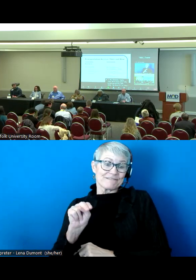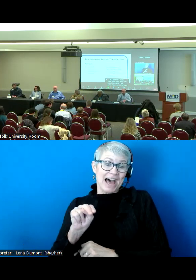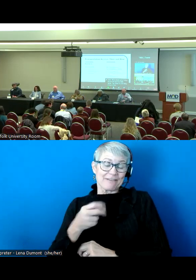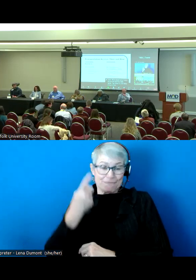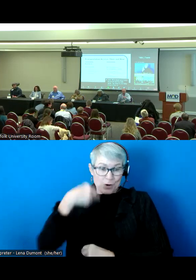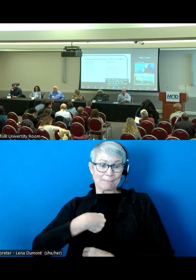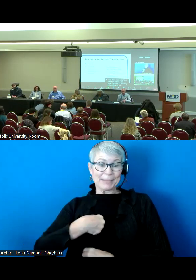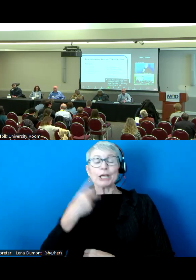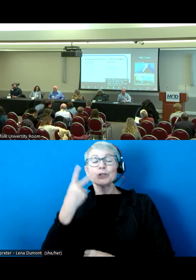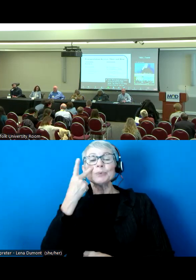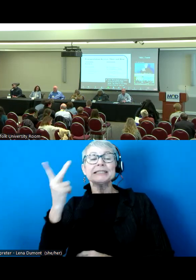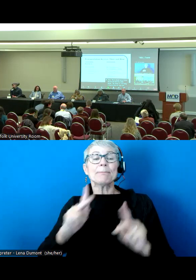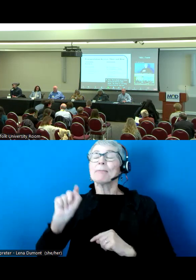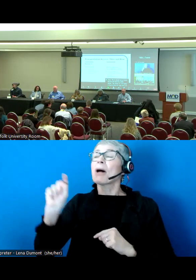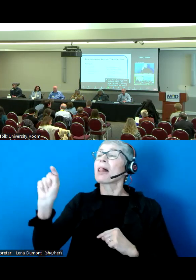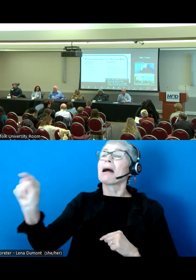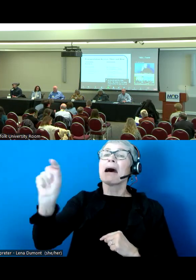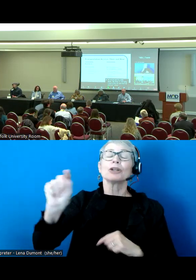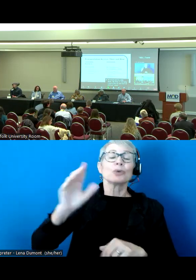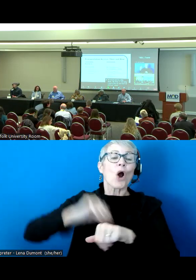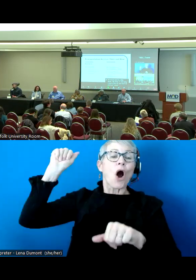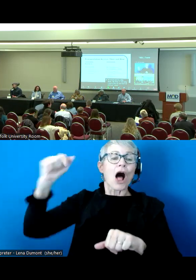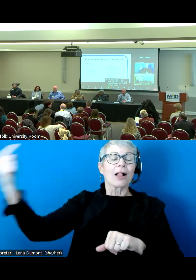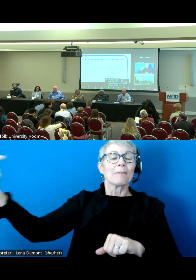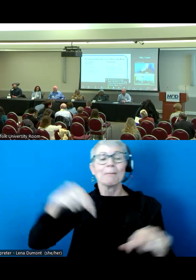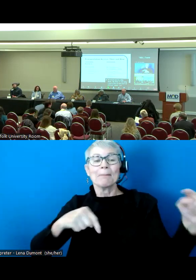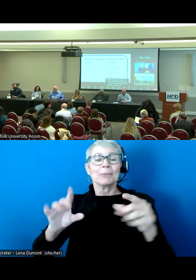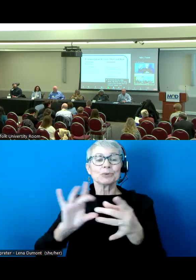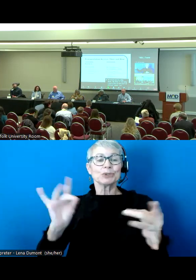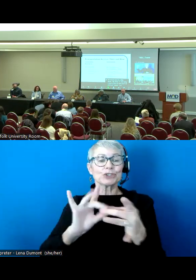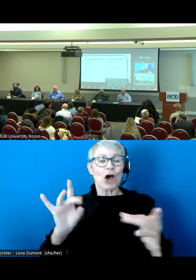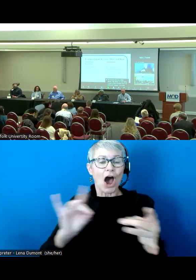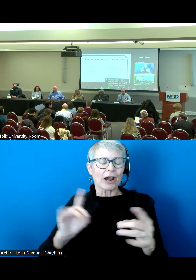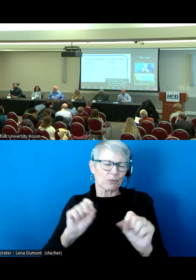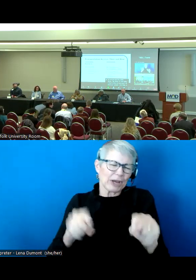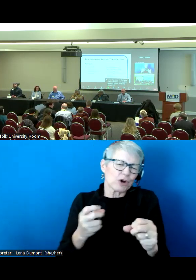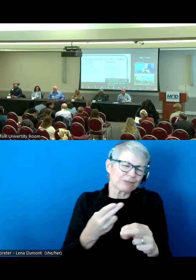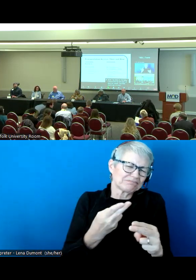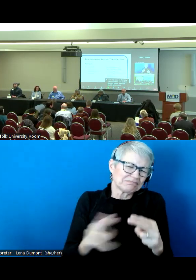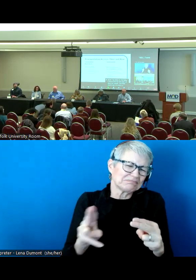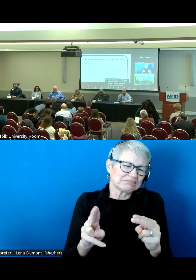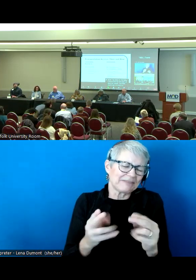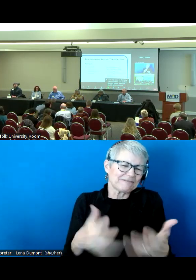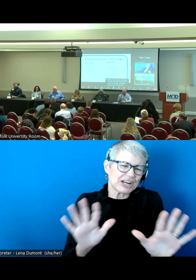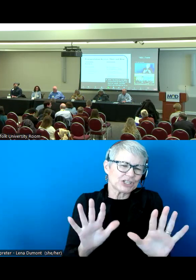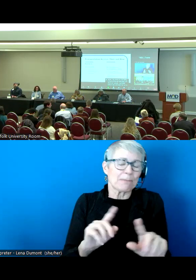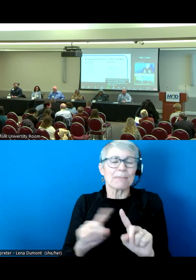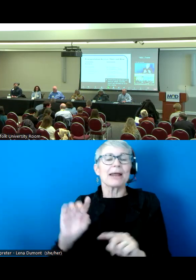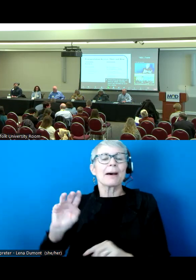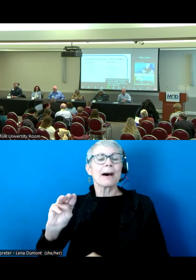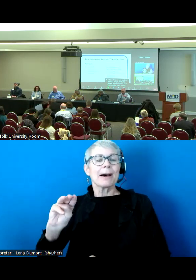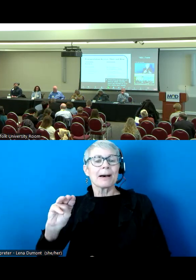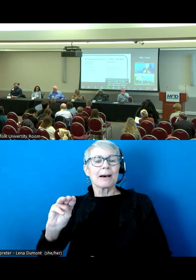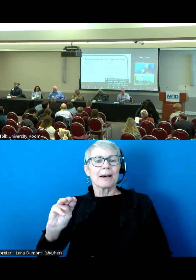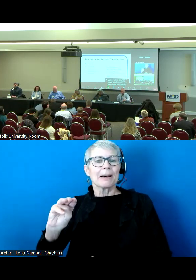saw Mike Dumont when I came in, and he reminded me we've been chatting about disability issues since the 1980s.